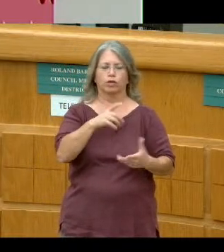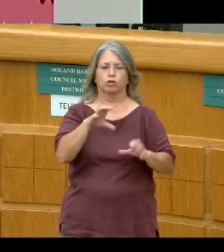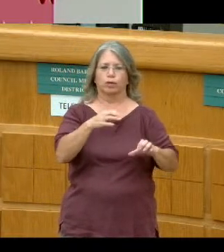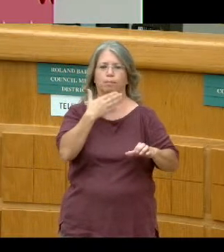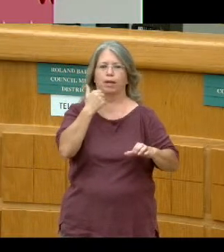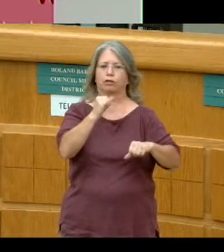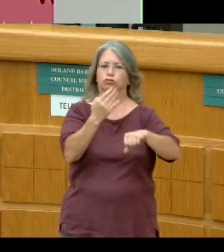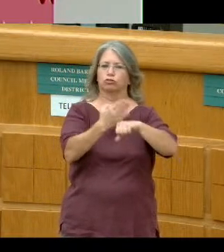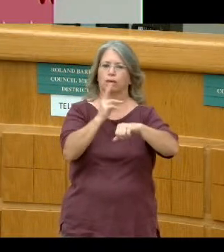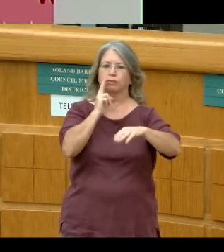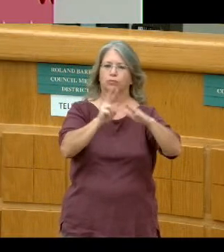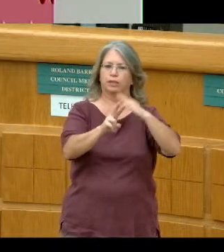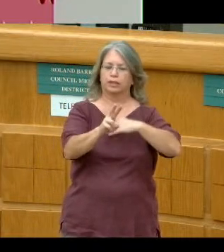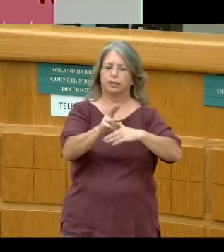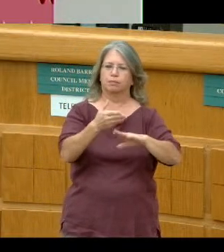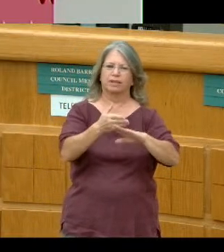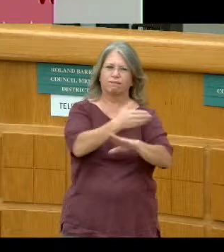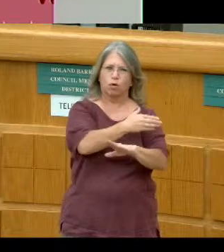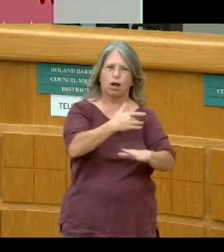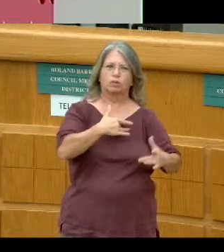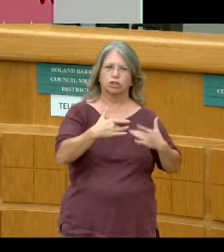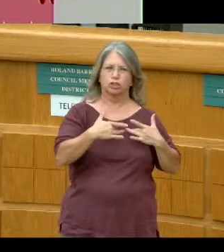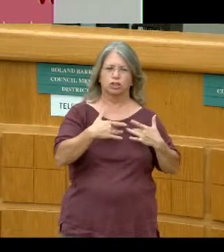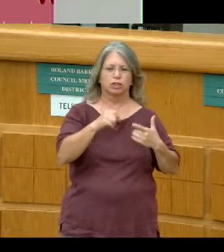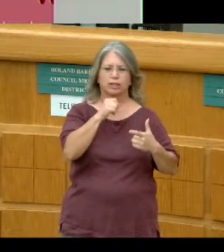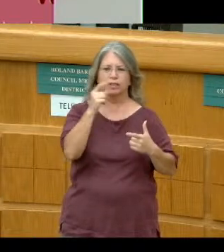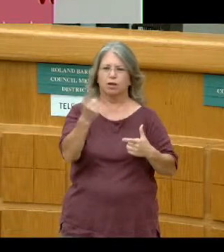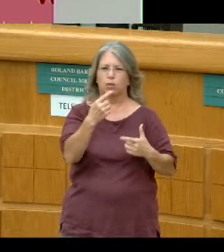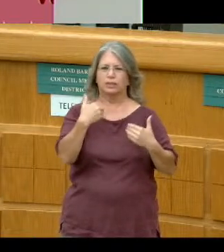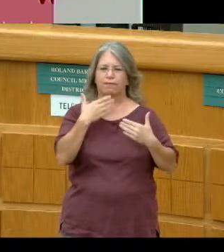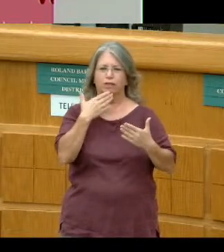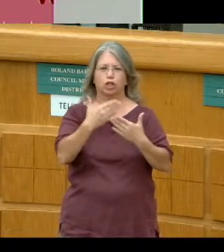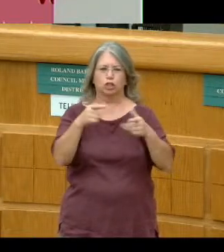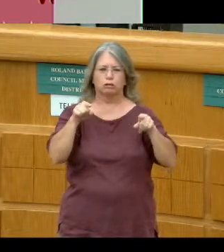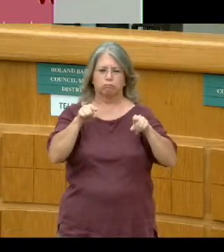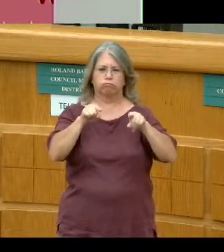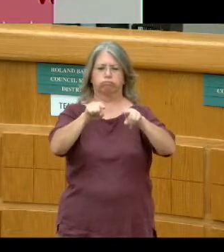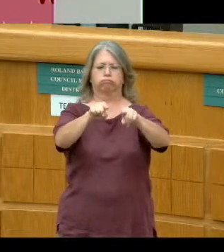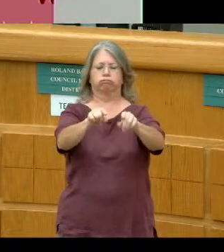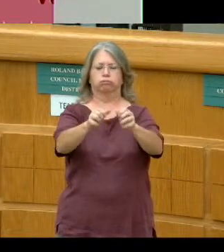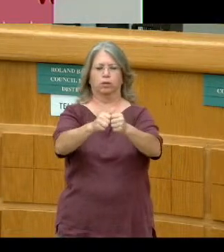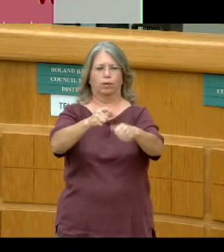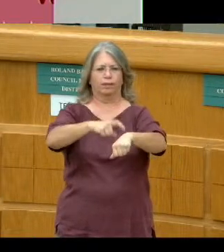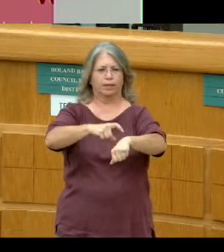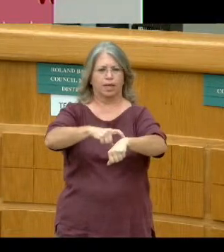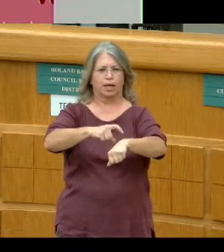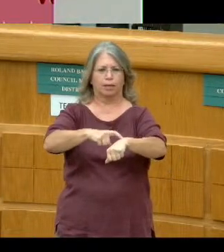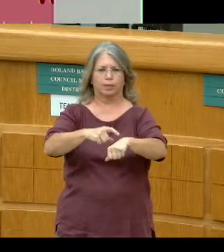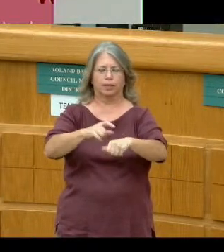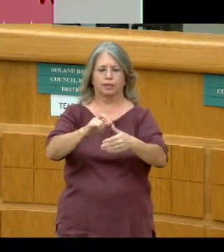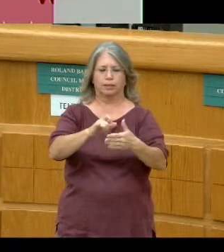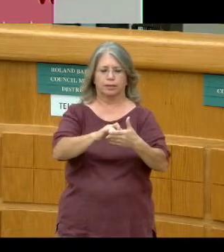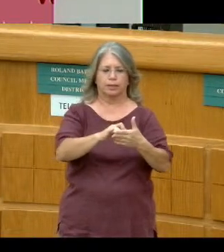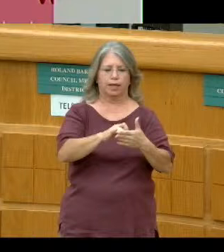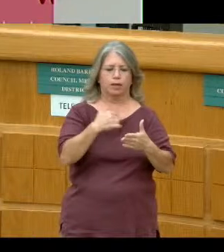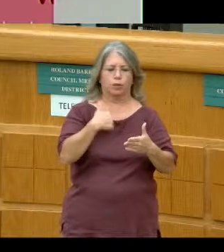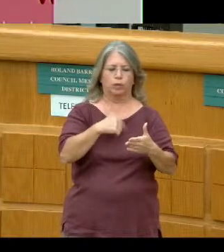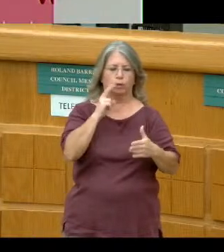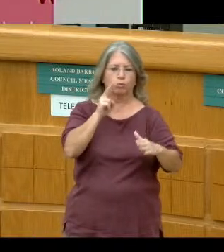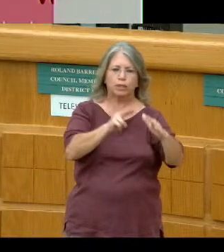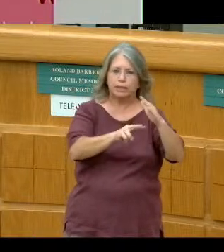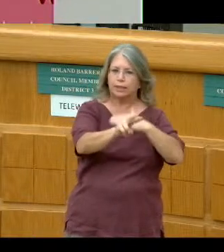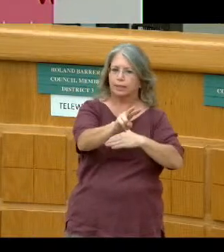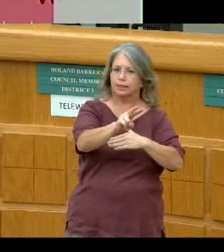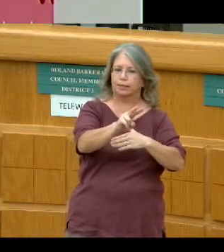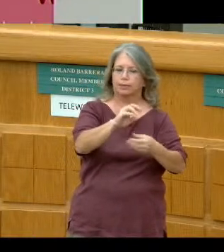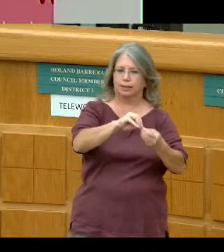cause for concern for me before when we didn't have a good alignment in the timing at which the model was predicting fatalities would occur. So